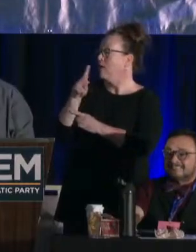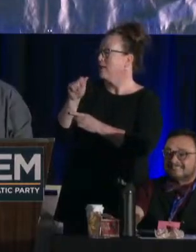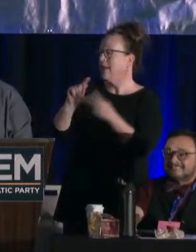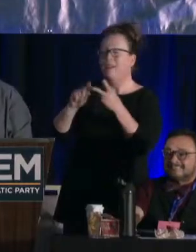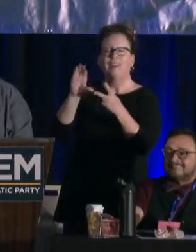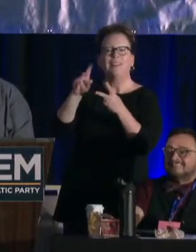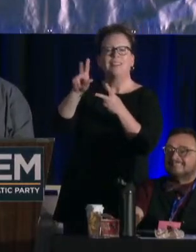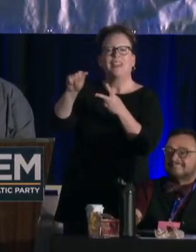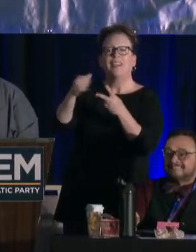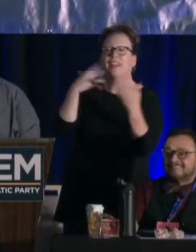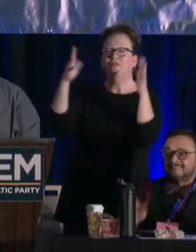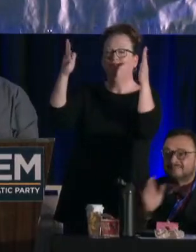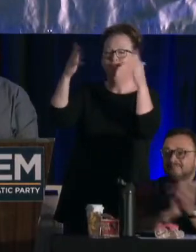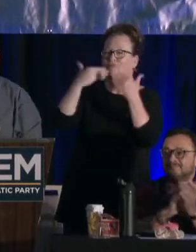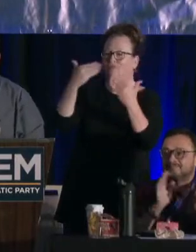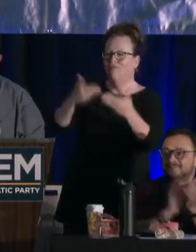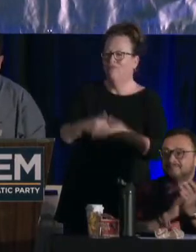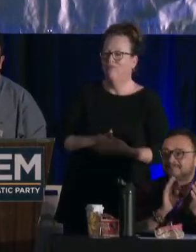Cecilia Manolga.